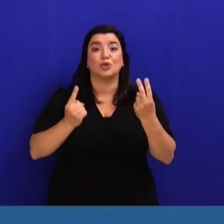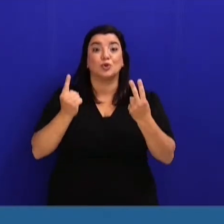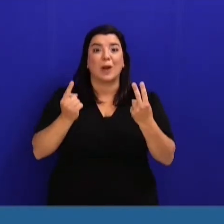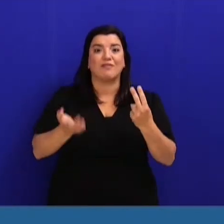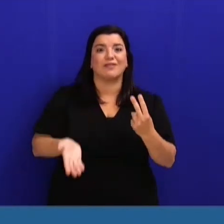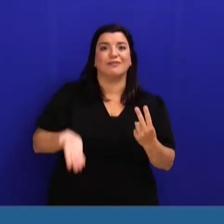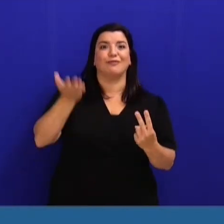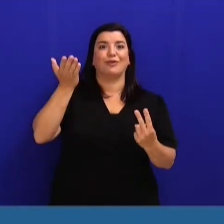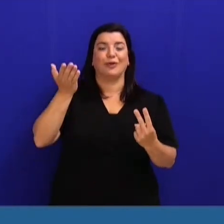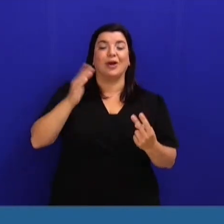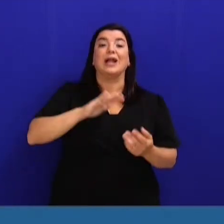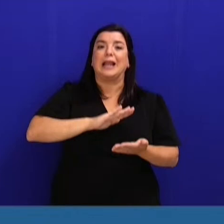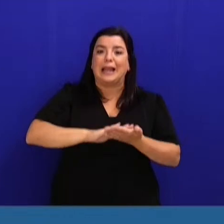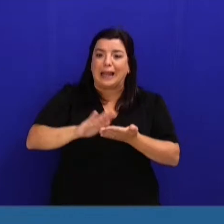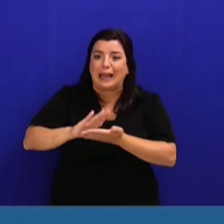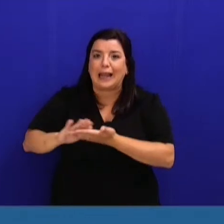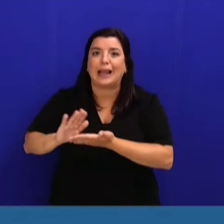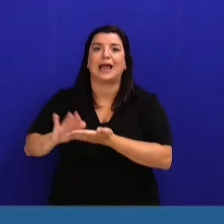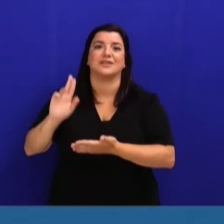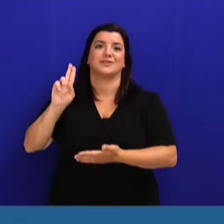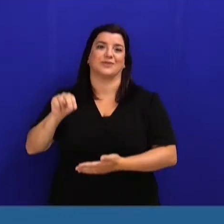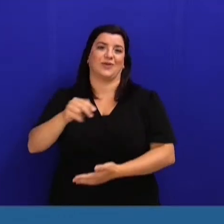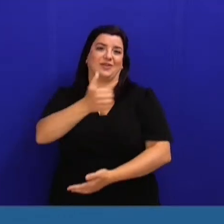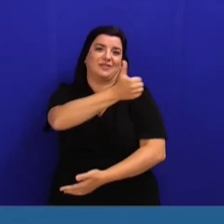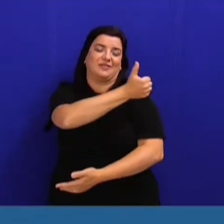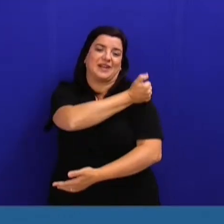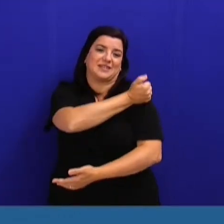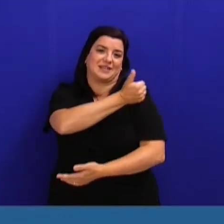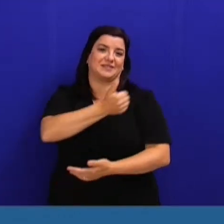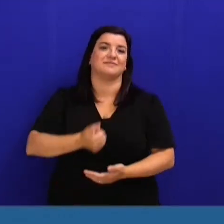sena li jkunu wkoll ibbenefikaw minn din it-tilqima.